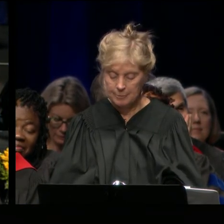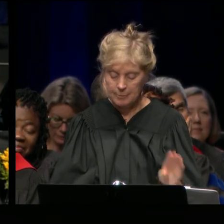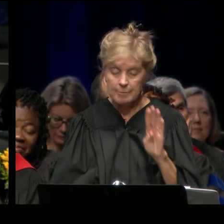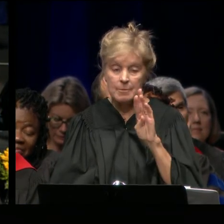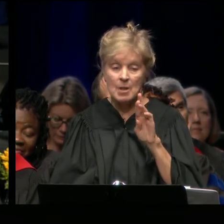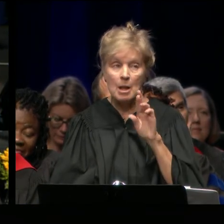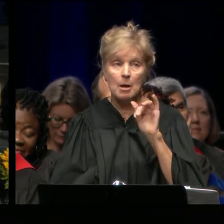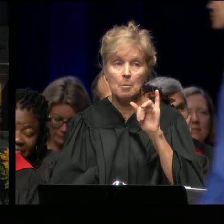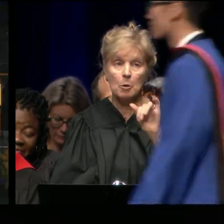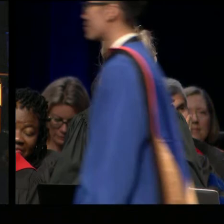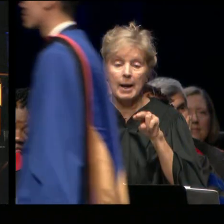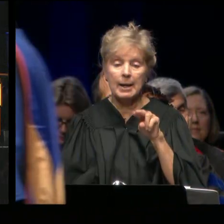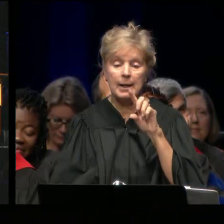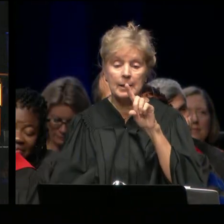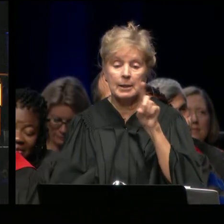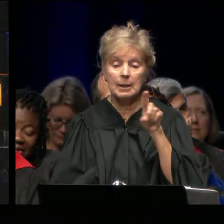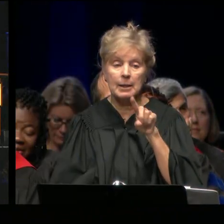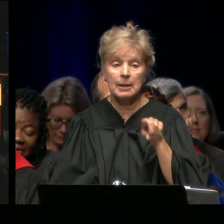Brian Zhen.